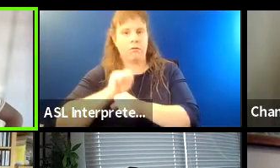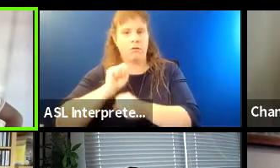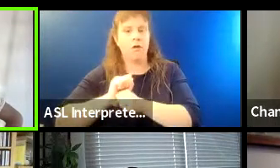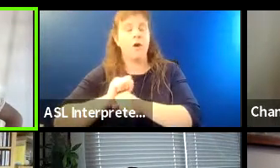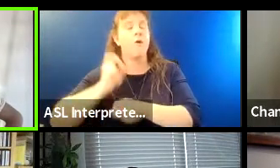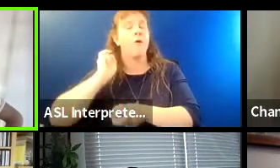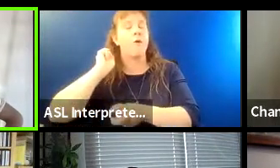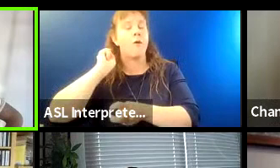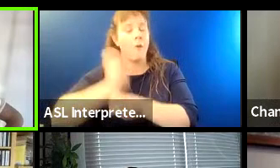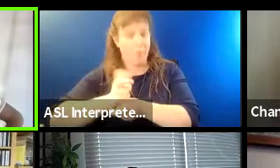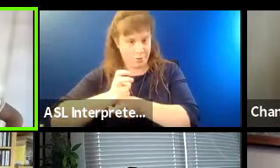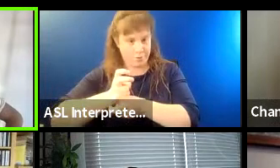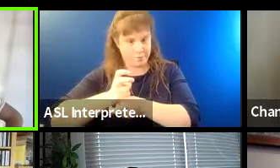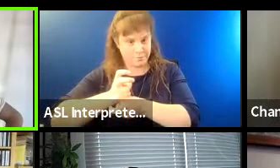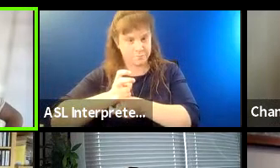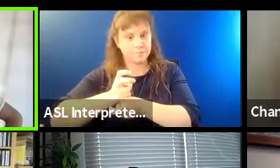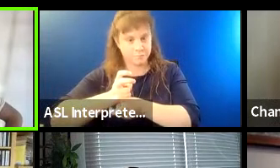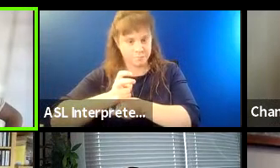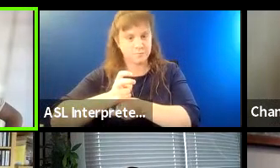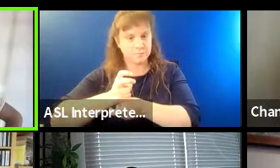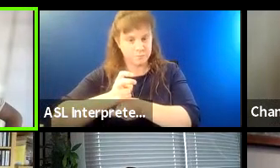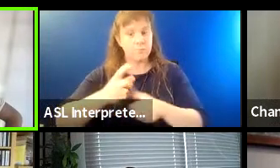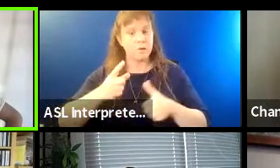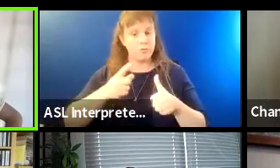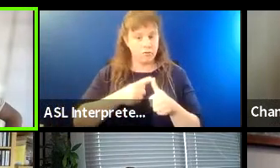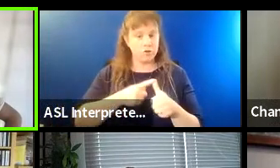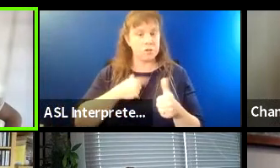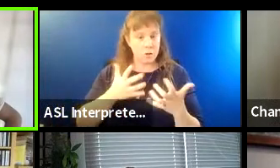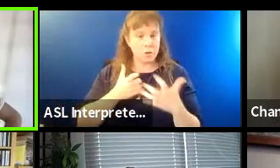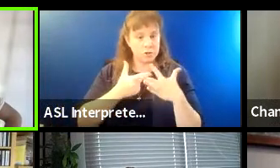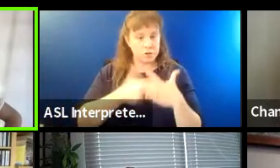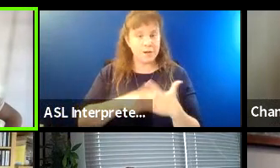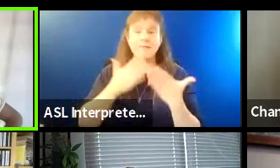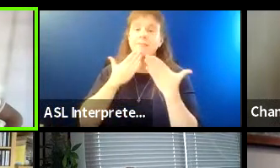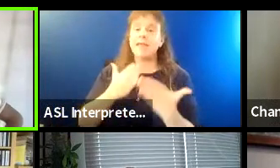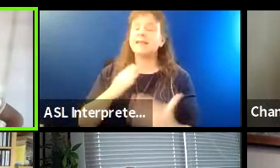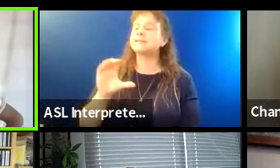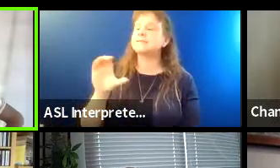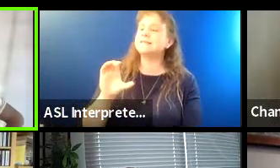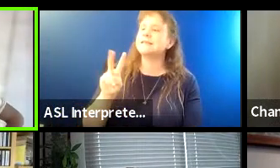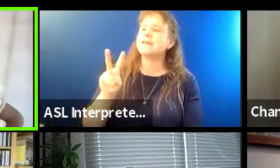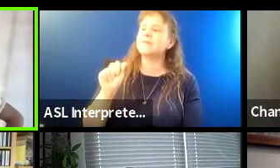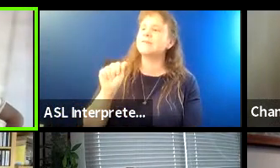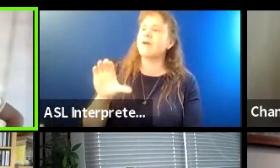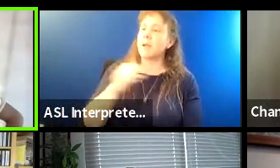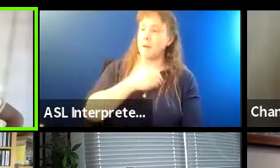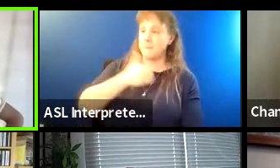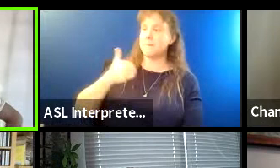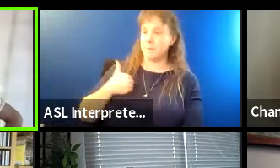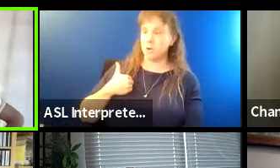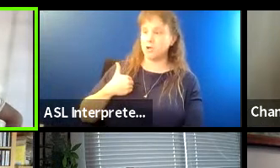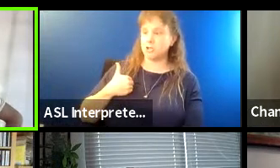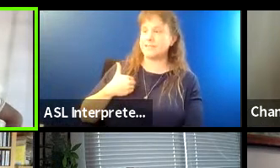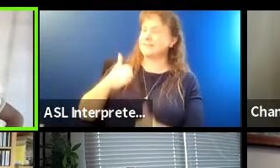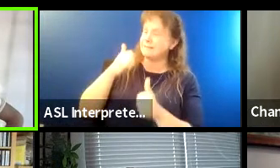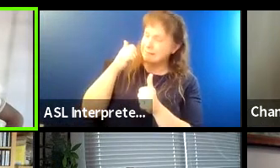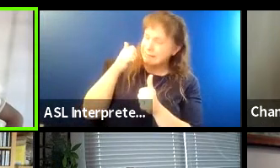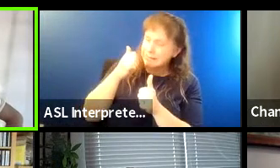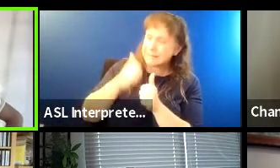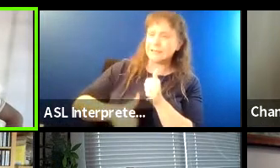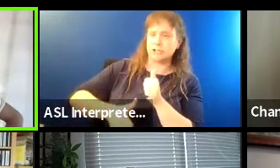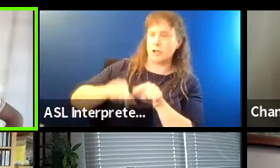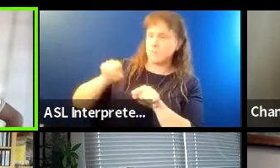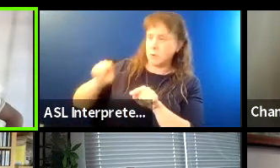And so I want to start by thanking our CVAC members, each and every one of